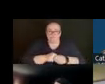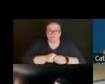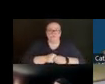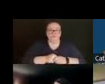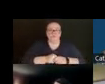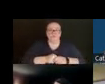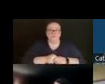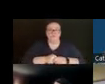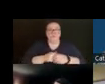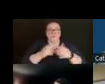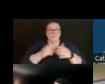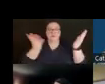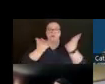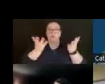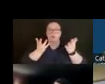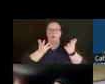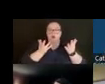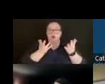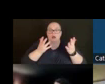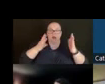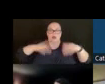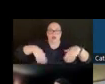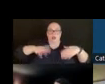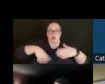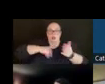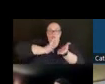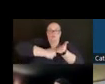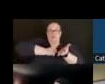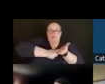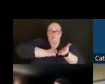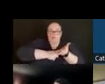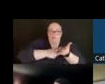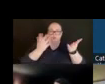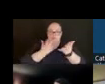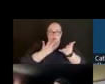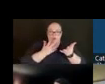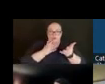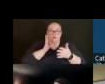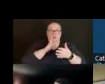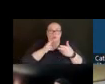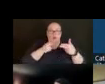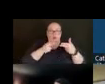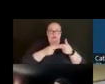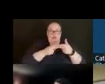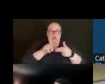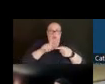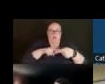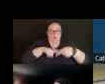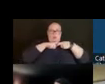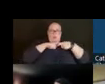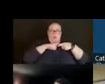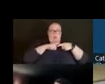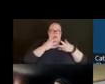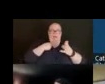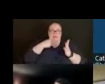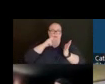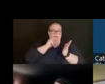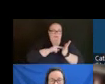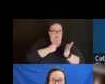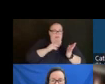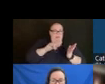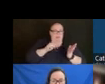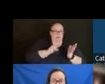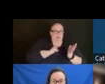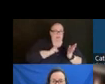talked about. So let me just come out of the slideshow a second so I can see my notes.